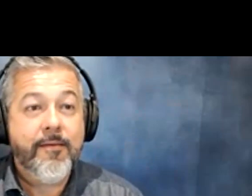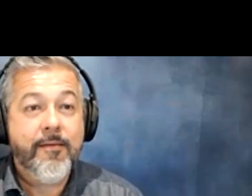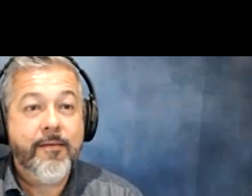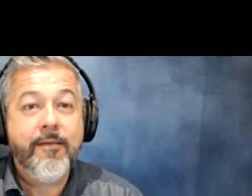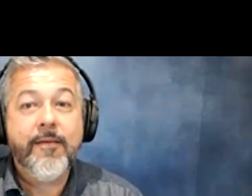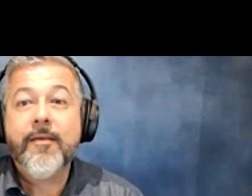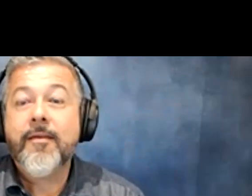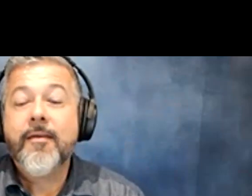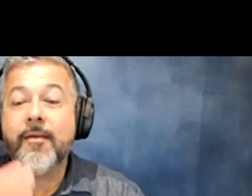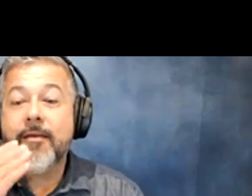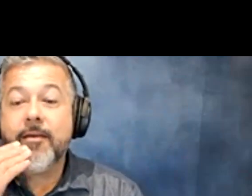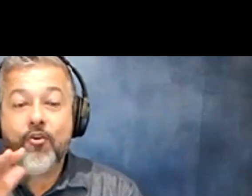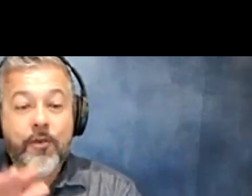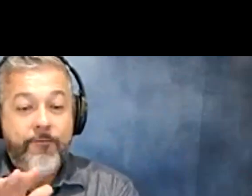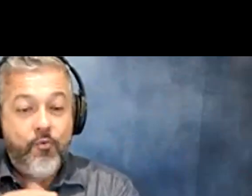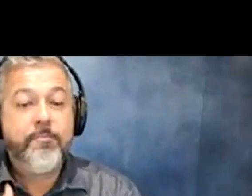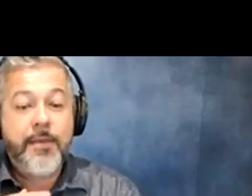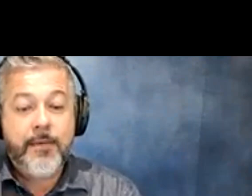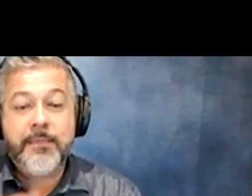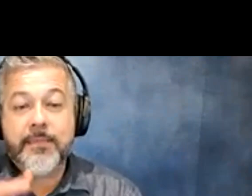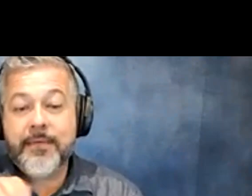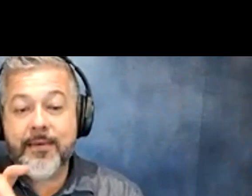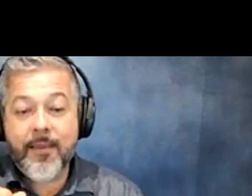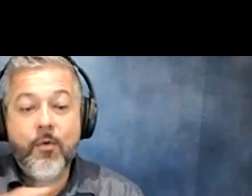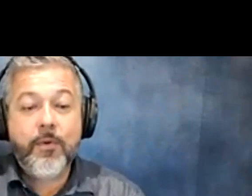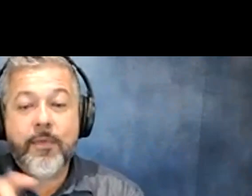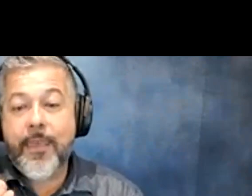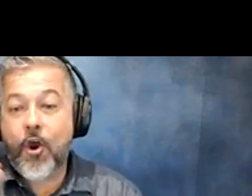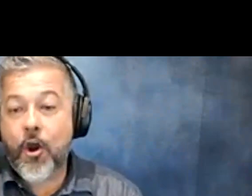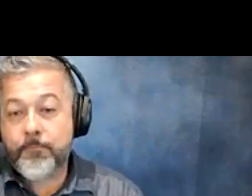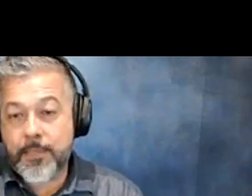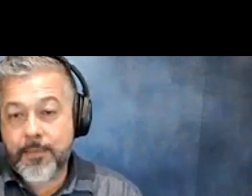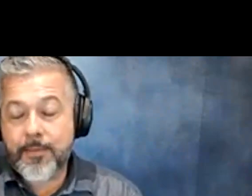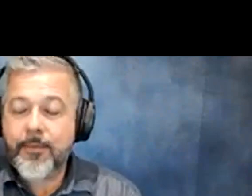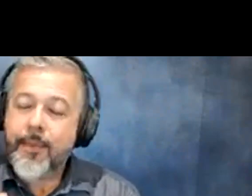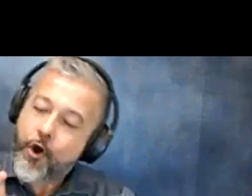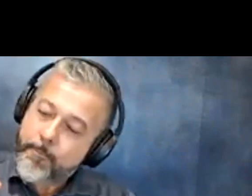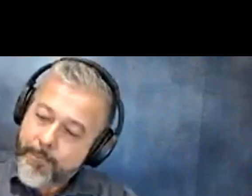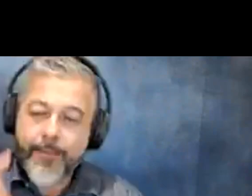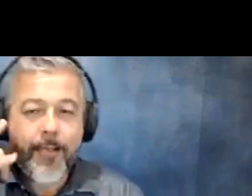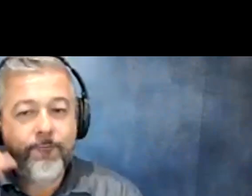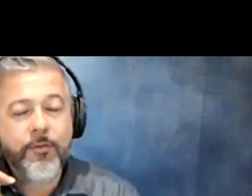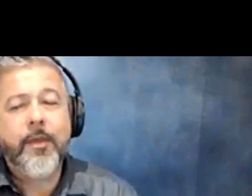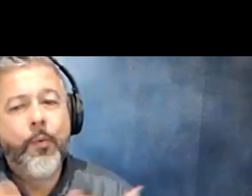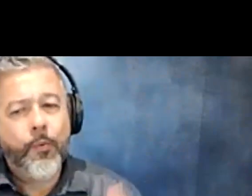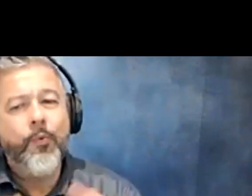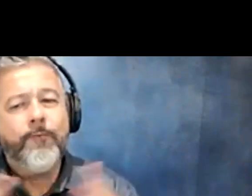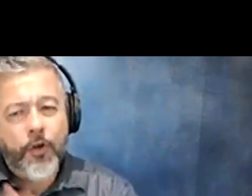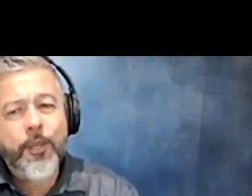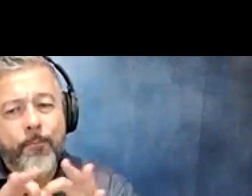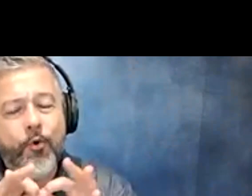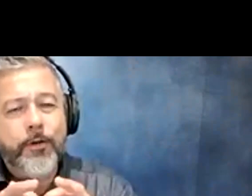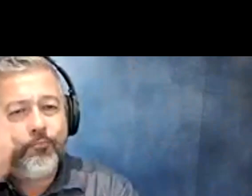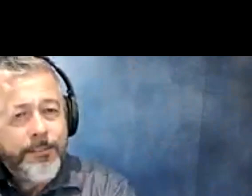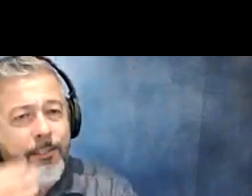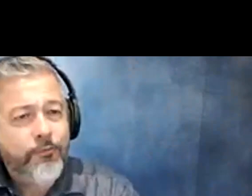So good afternoon, I'm Nina with ARP California. Really important presentations today. I learned a lot, or some of it just